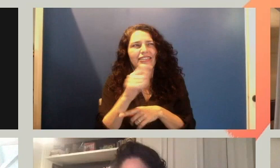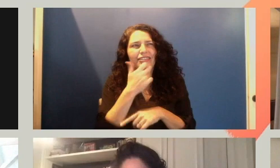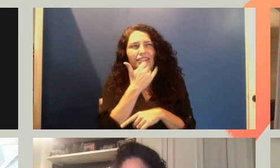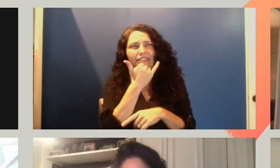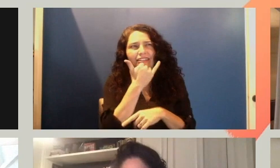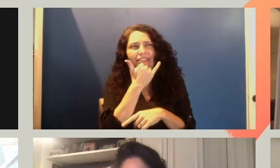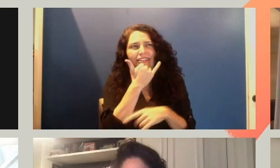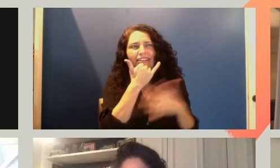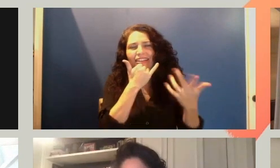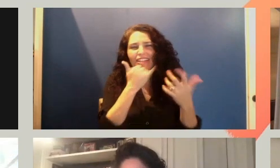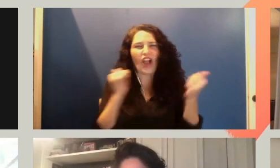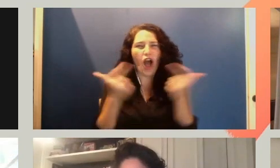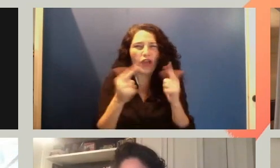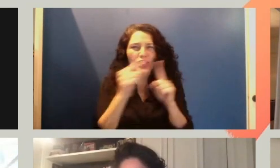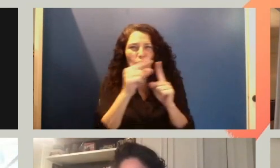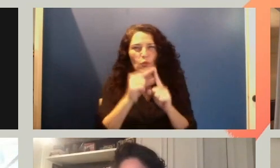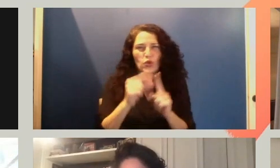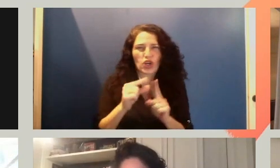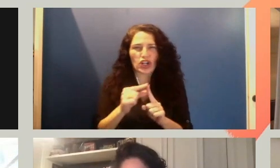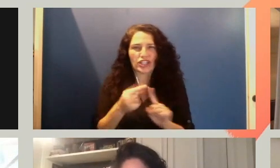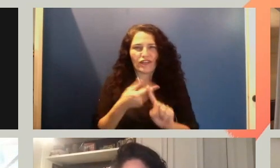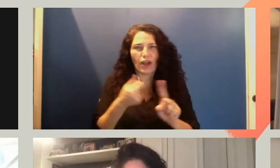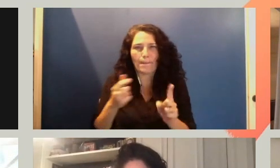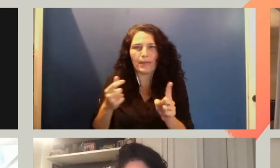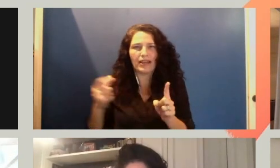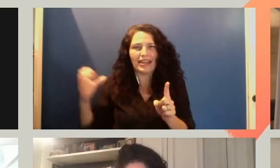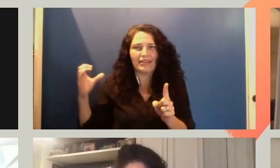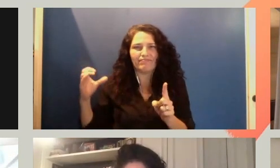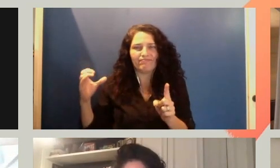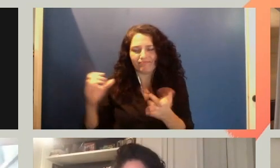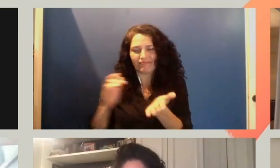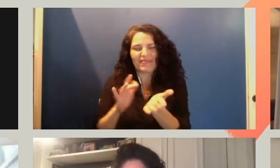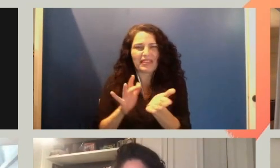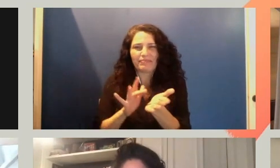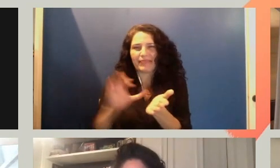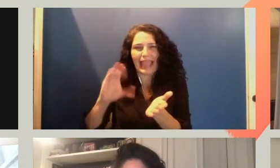from capitalism that kind of enter our general lexicon, but